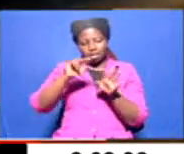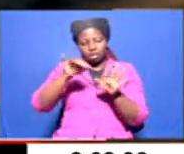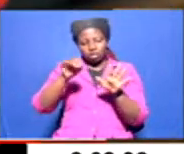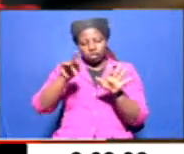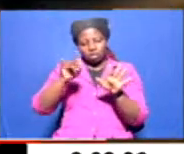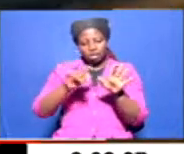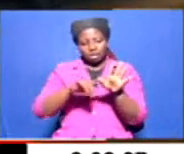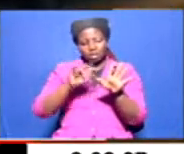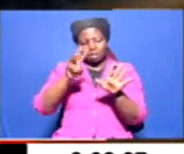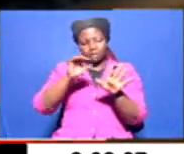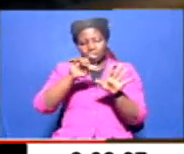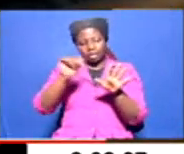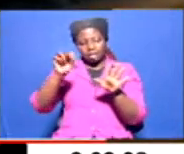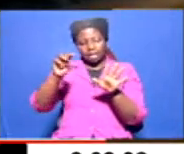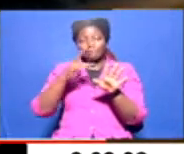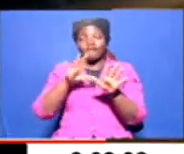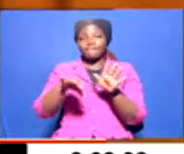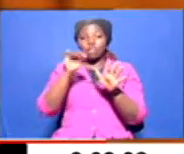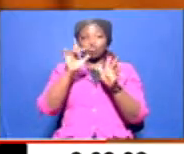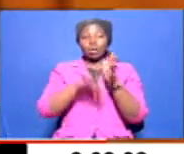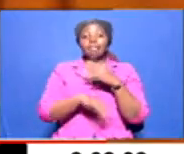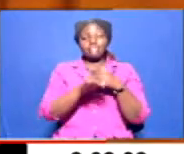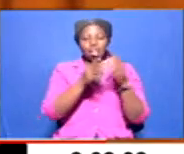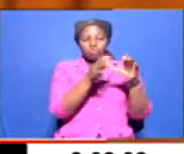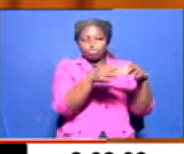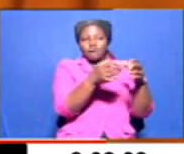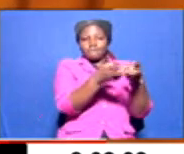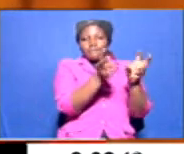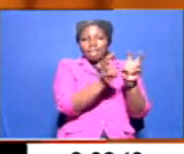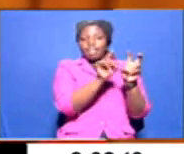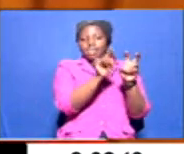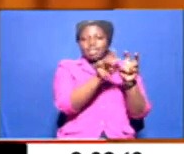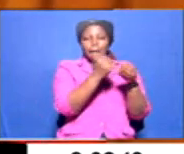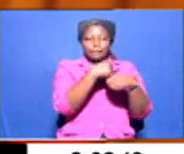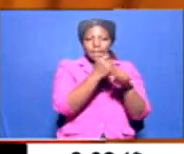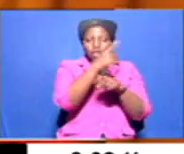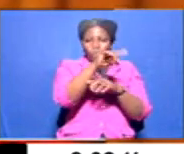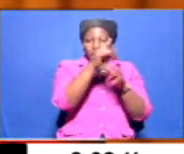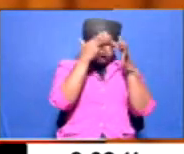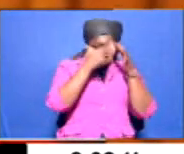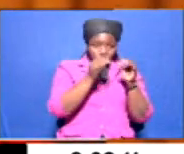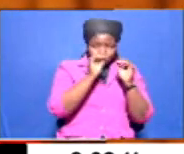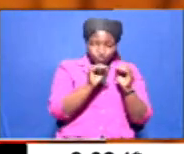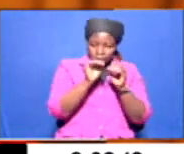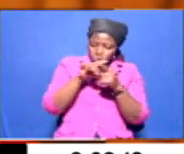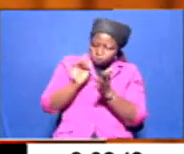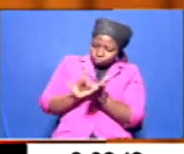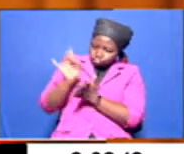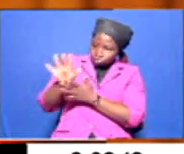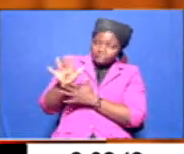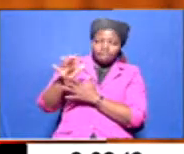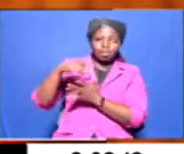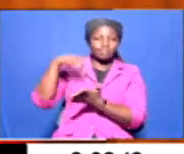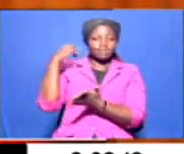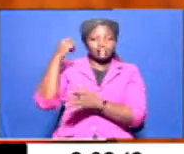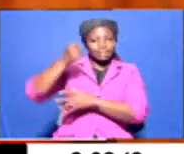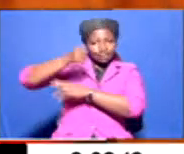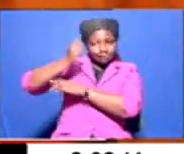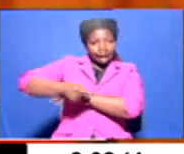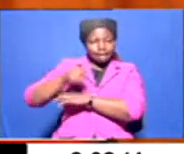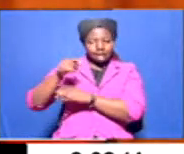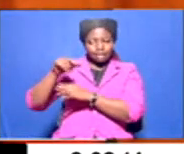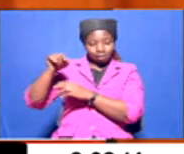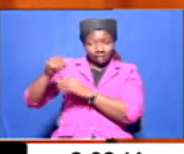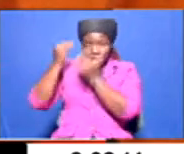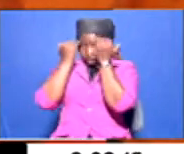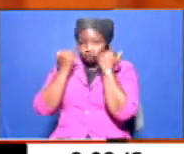held that the tribunal didn't arrive at the right decision in making its recommendations to have the judge removed, thus overturned the decision of